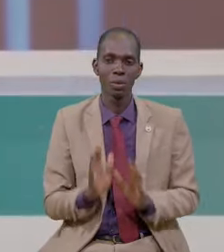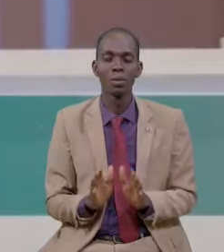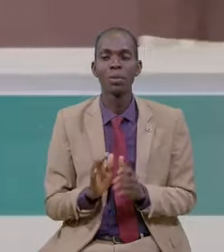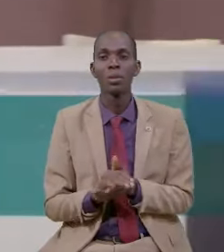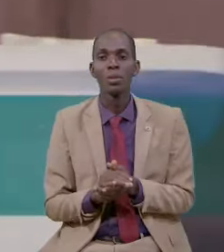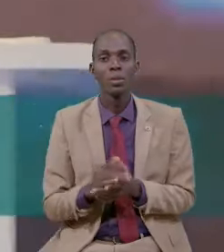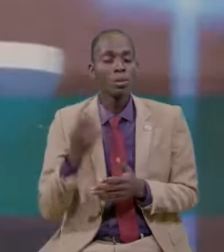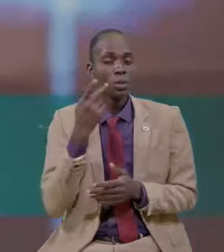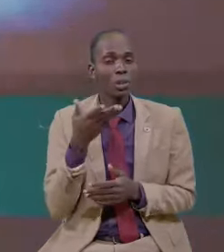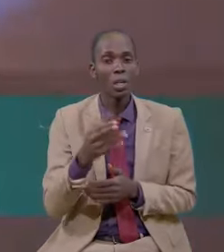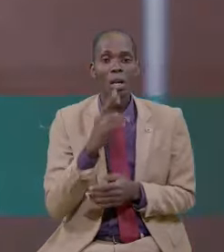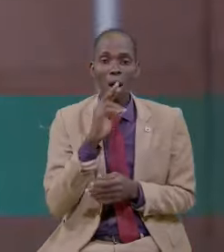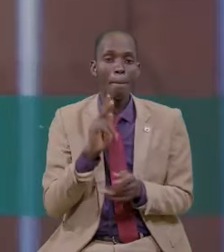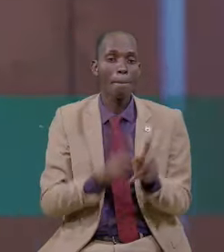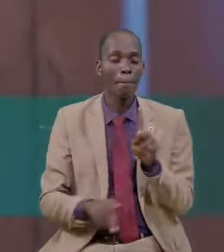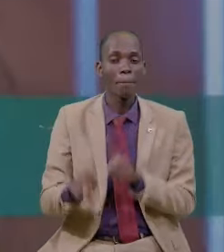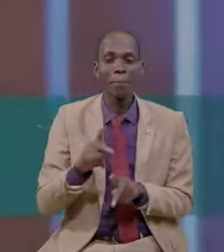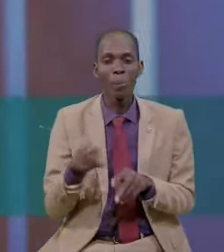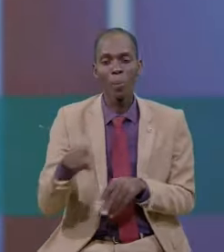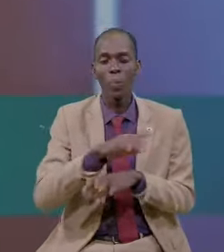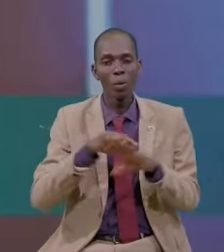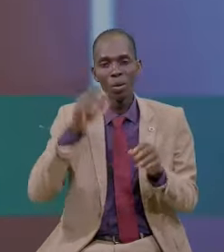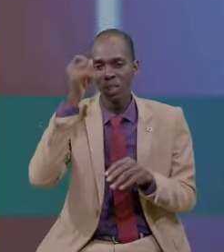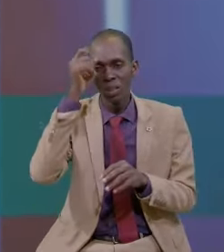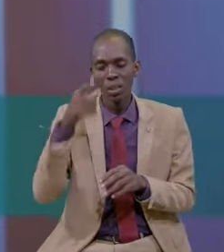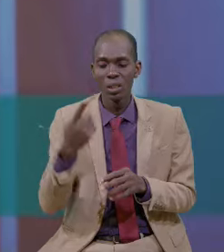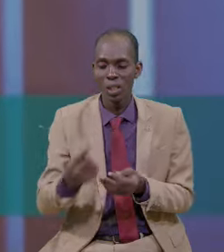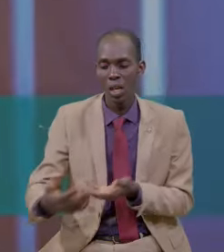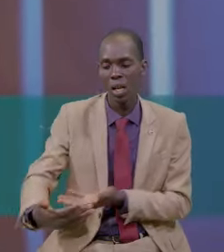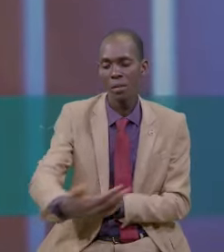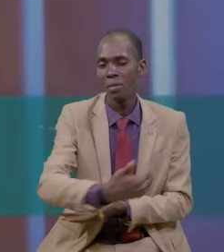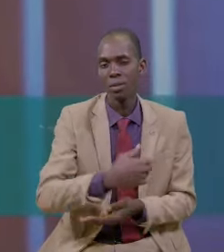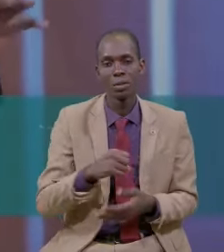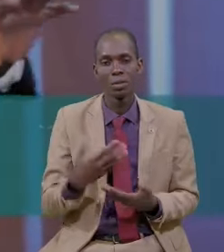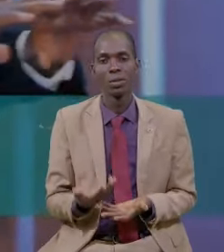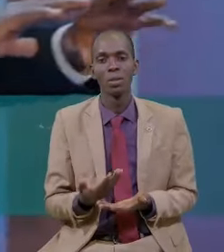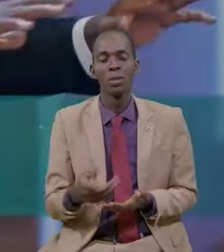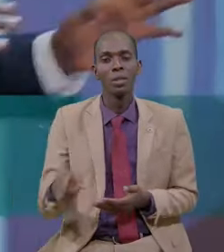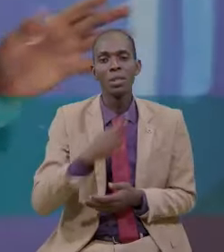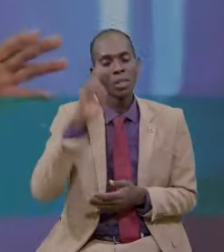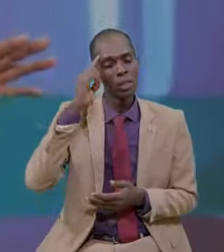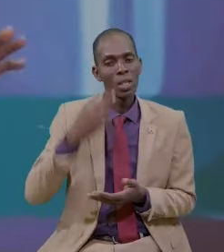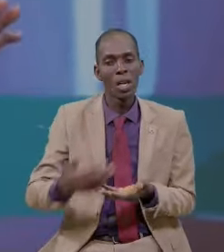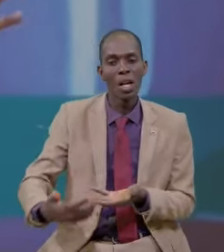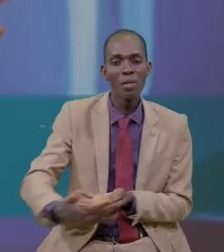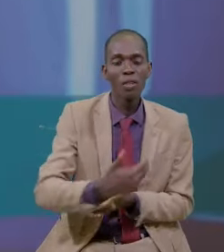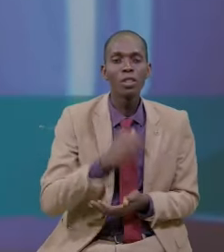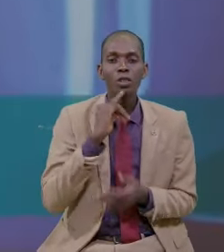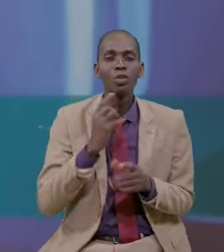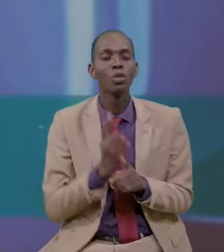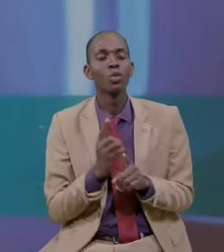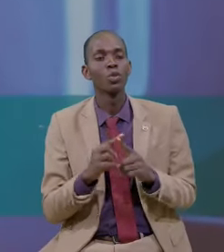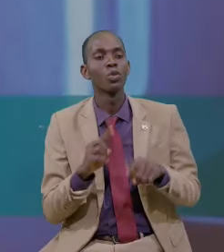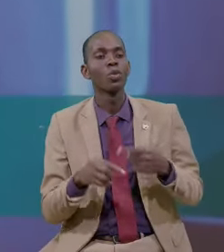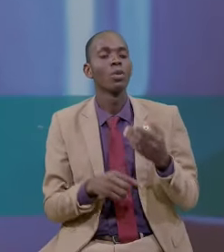are people, they don't understand the harvest. They think, you know, harvest will just go there to